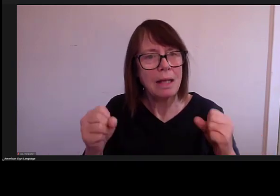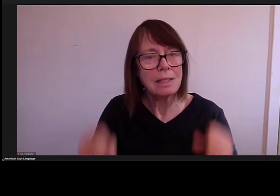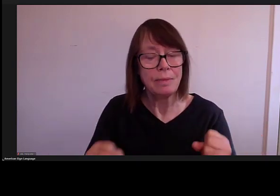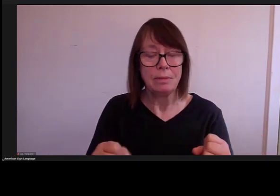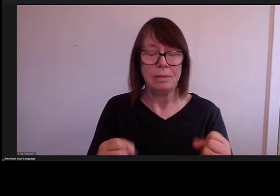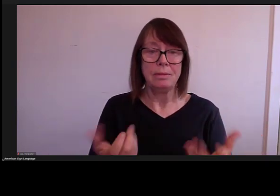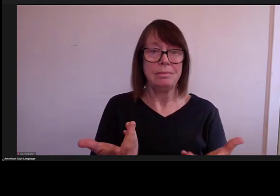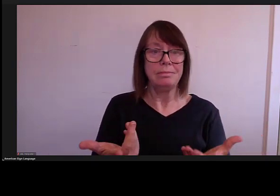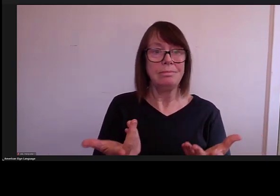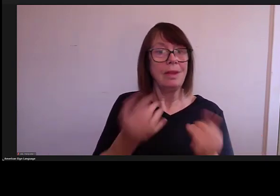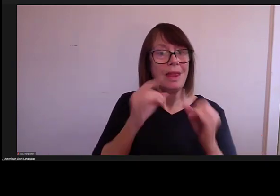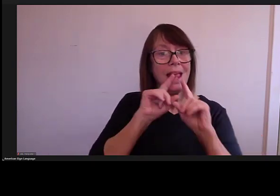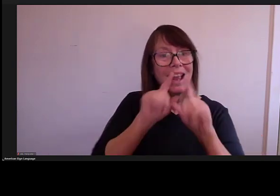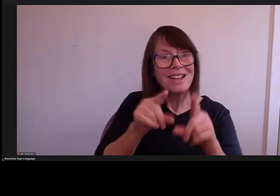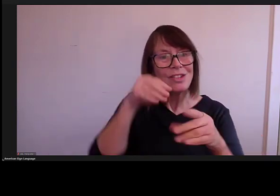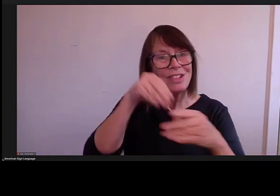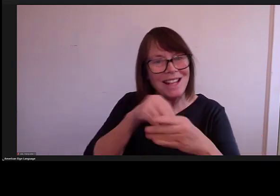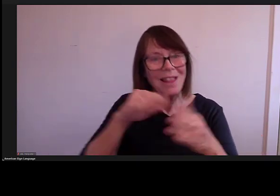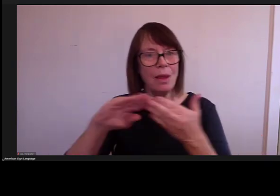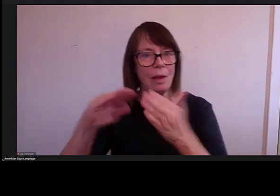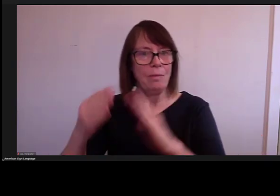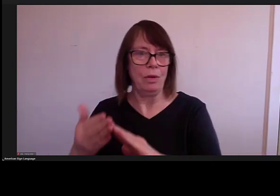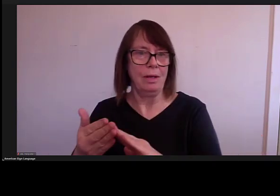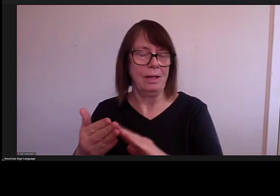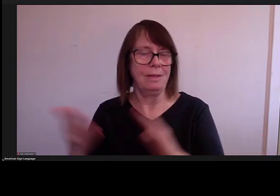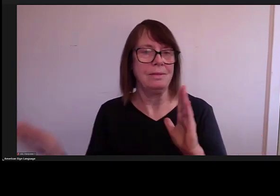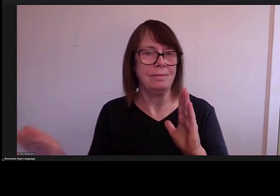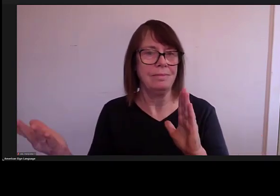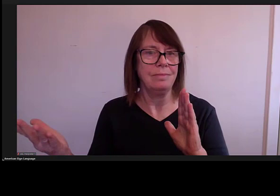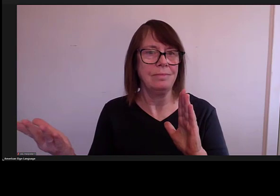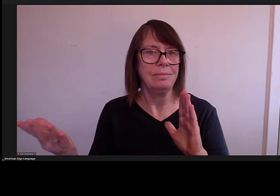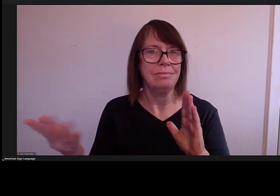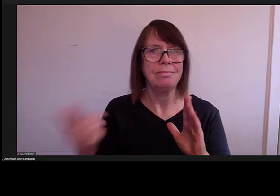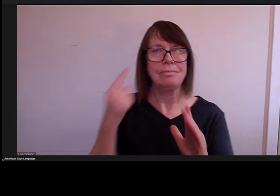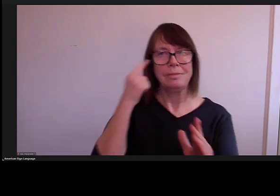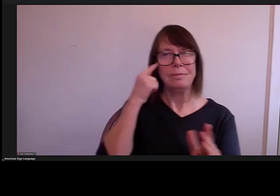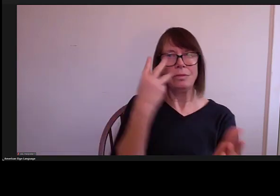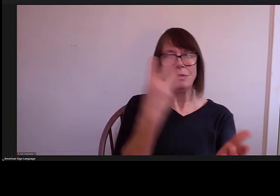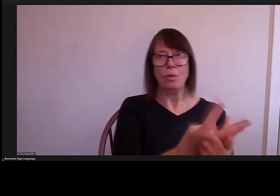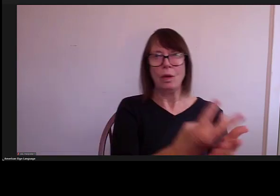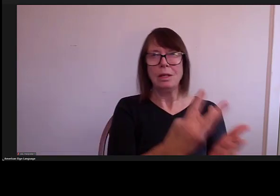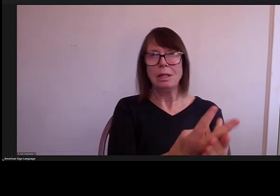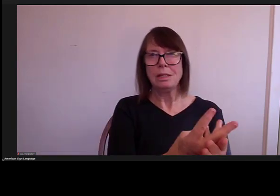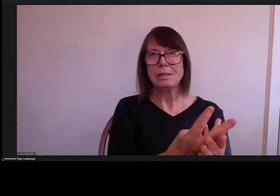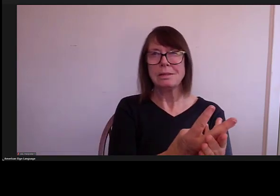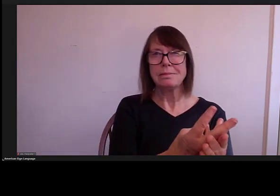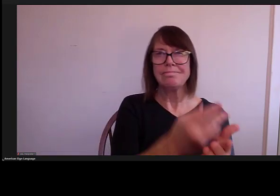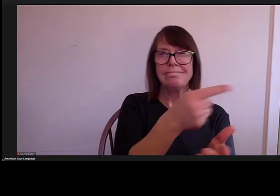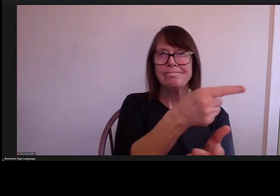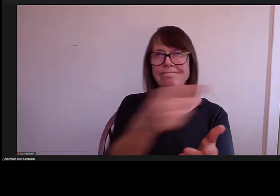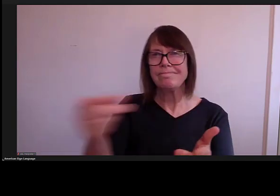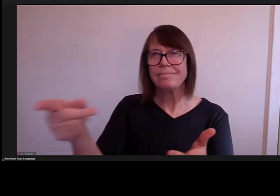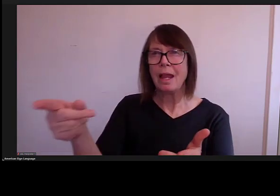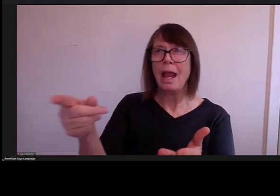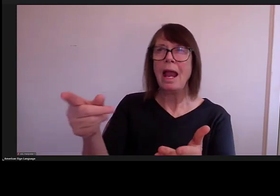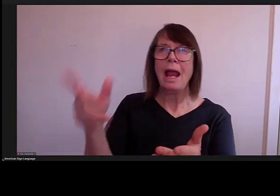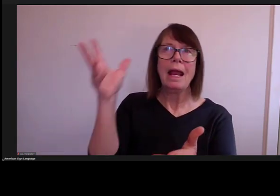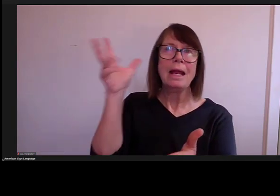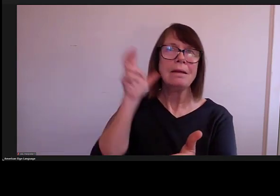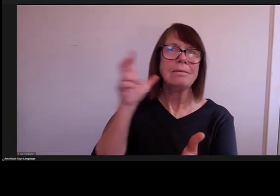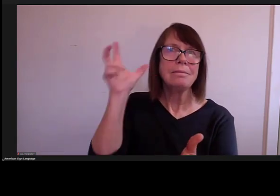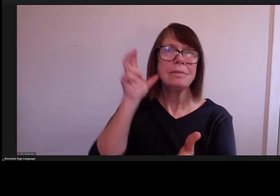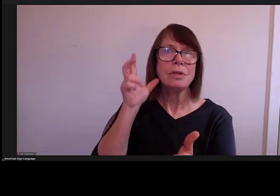and communities. It's about taking the role of bearing witness to other people's sharing of traumatic